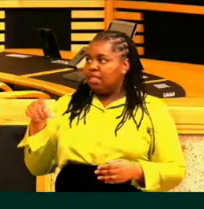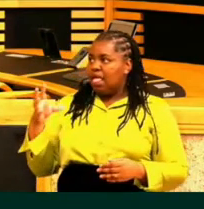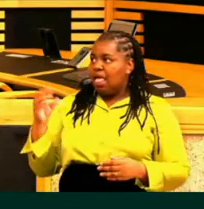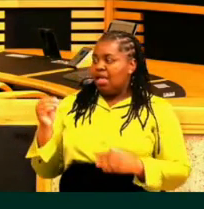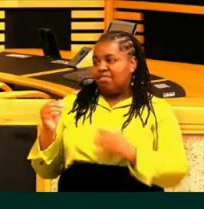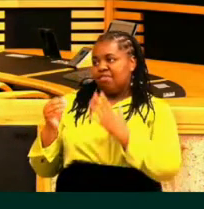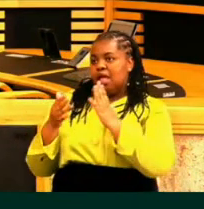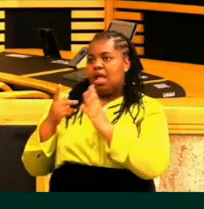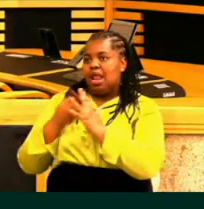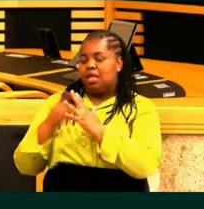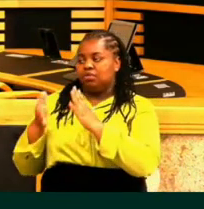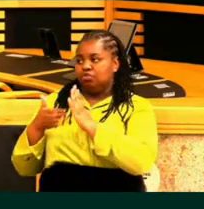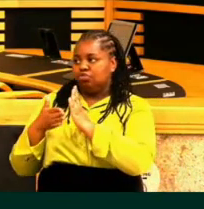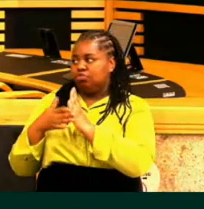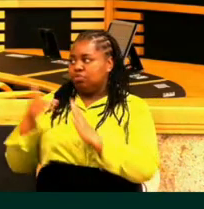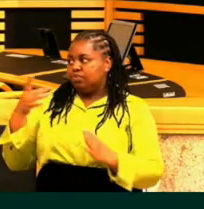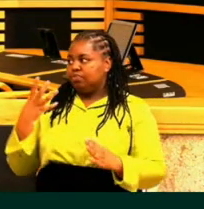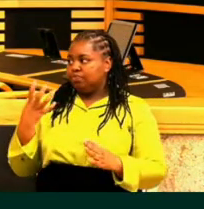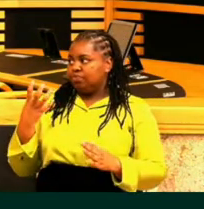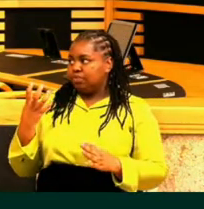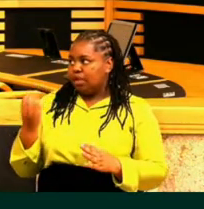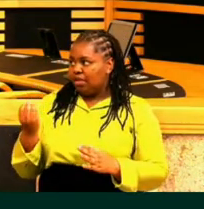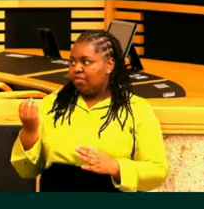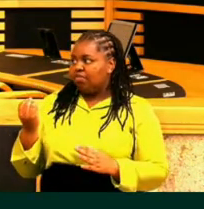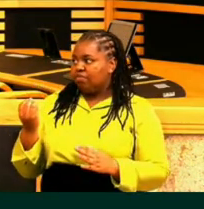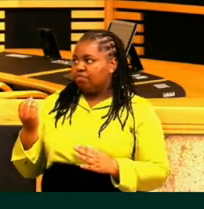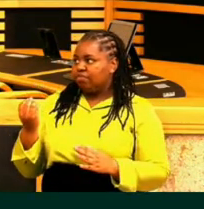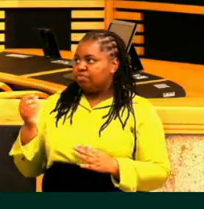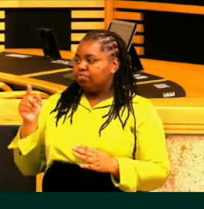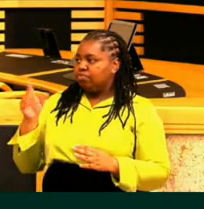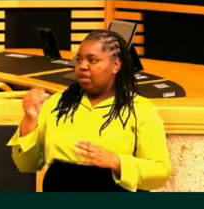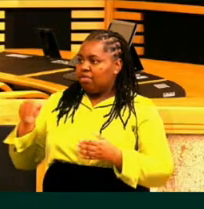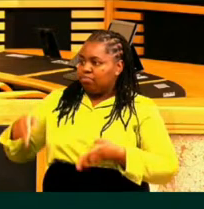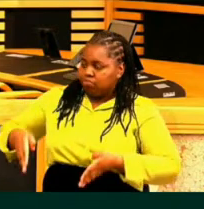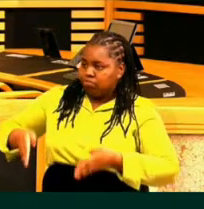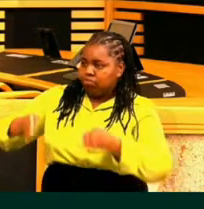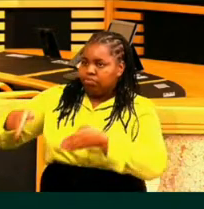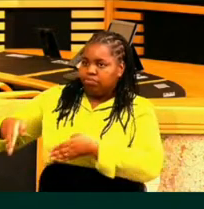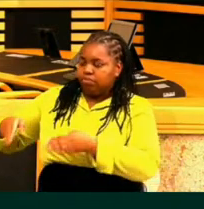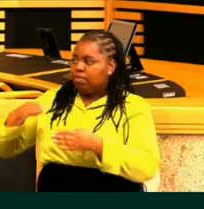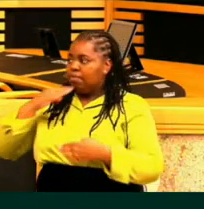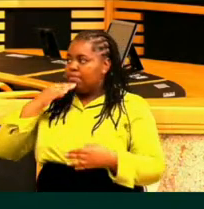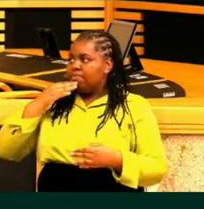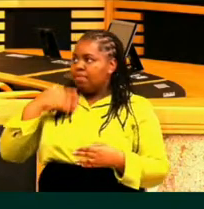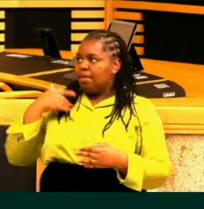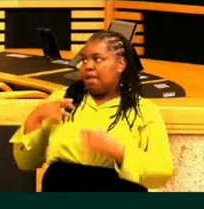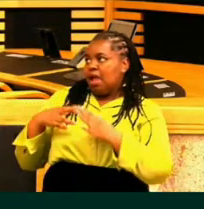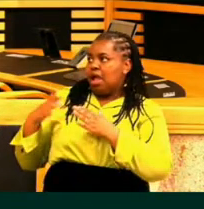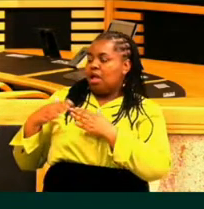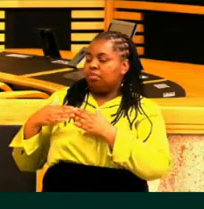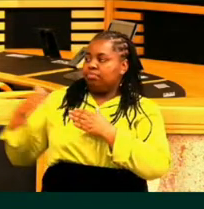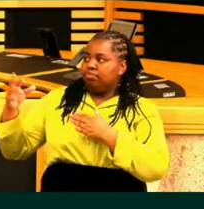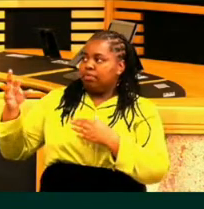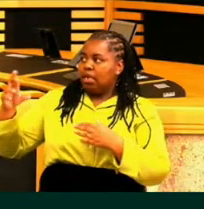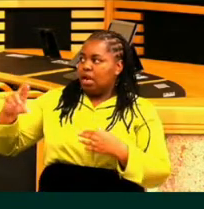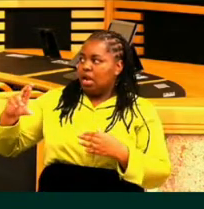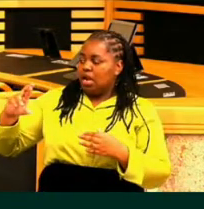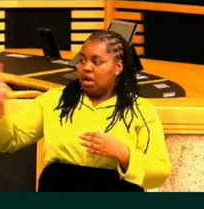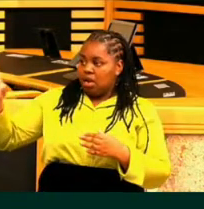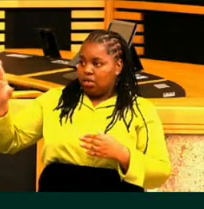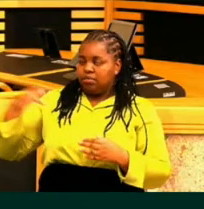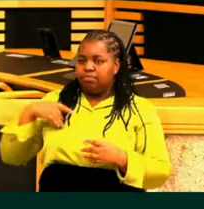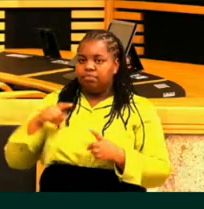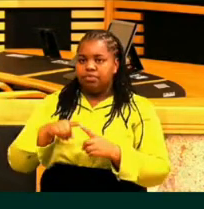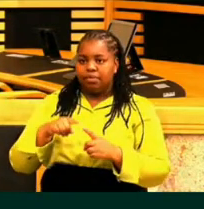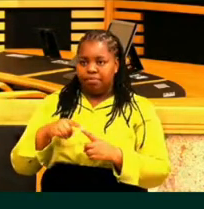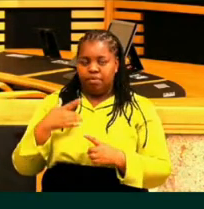doors the additional lavatories in the passage with comedy rooms on my far right hand side protocol staff are also